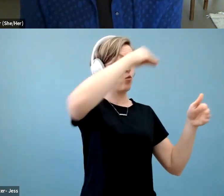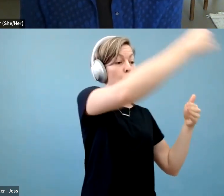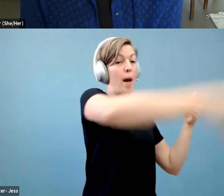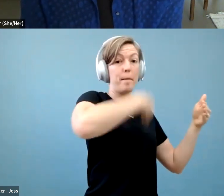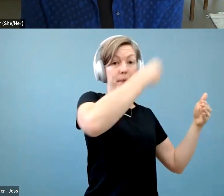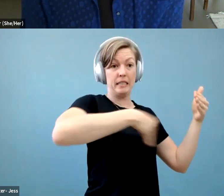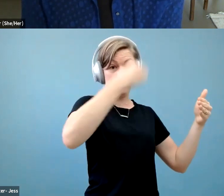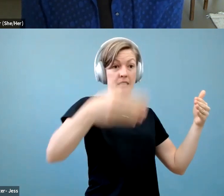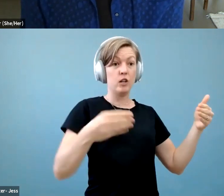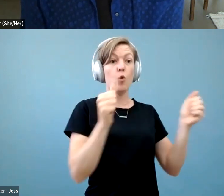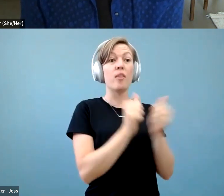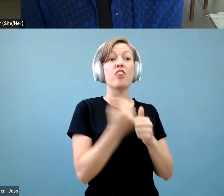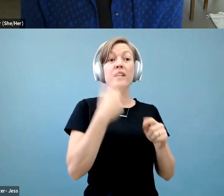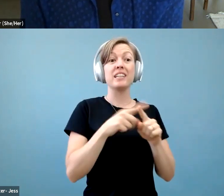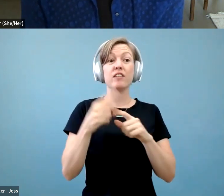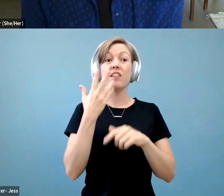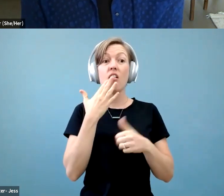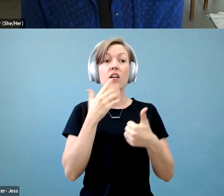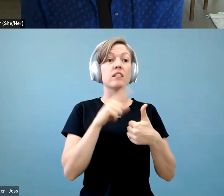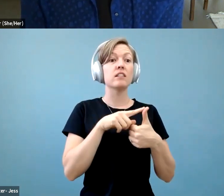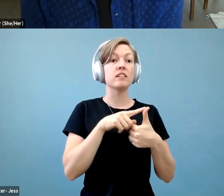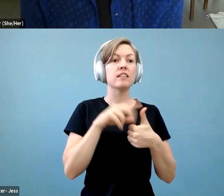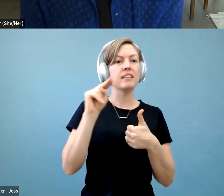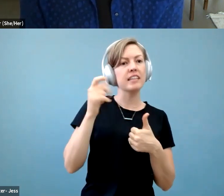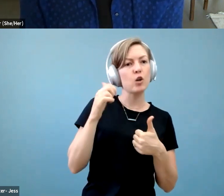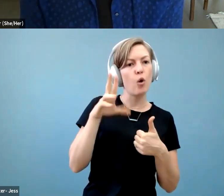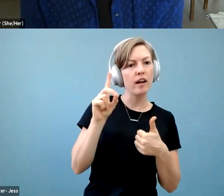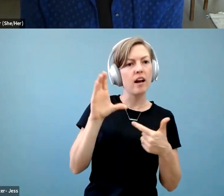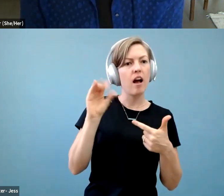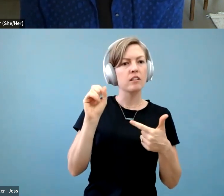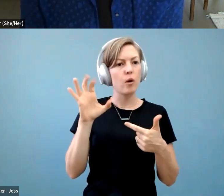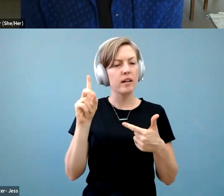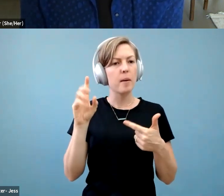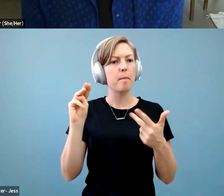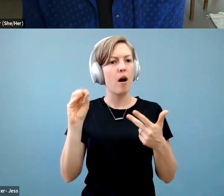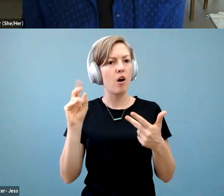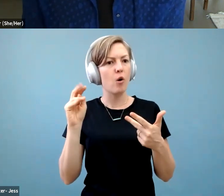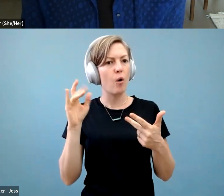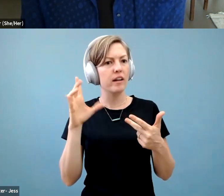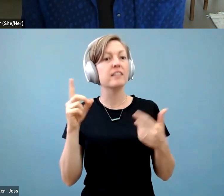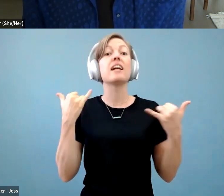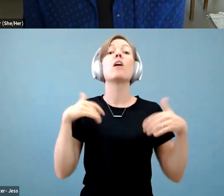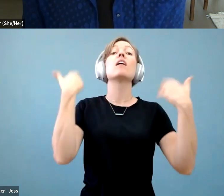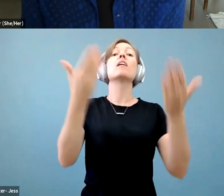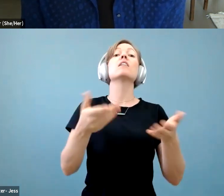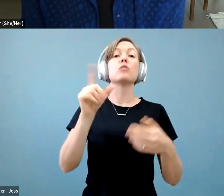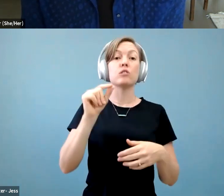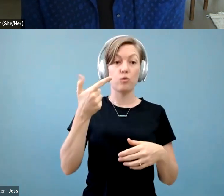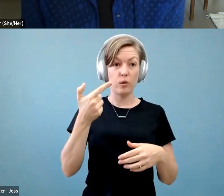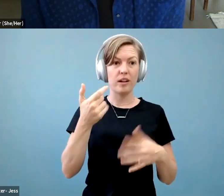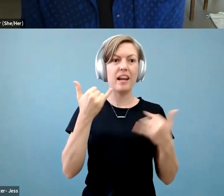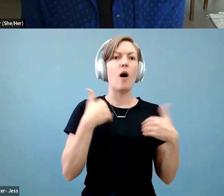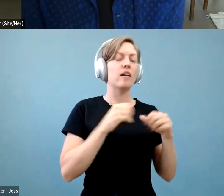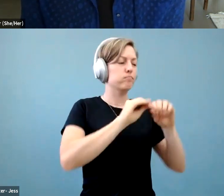that has 3 colors, and they're Negroid, Causoid, and Mongoloid, and then in 2021 the wrapping paper now has 300